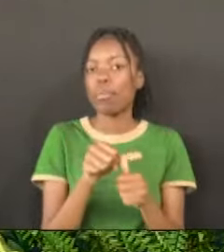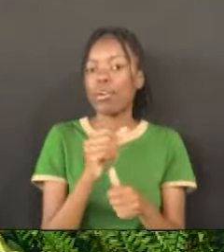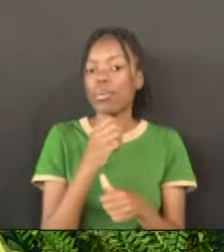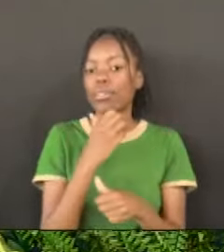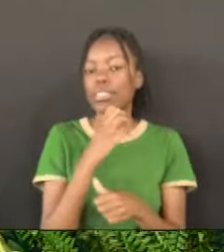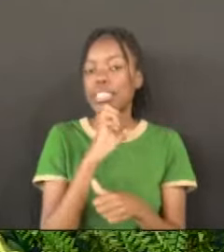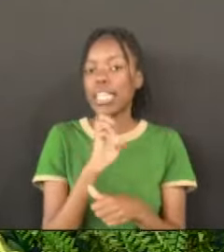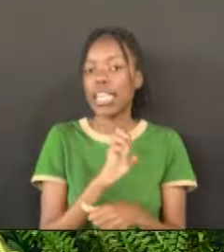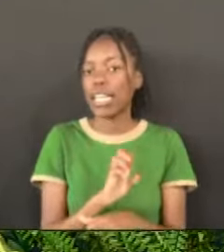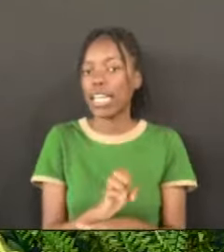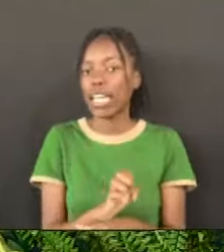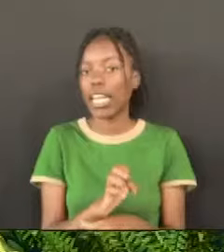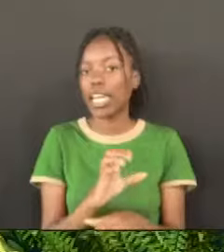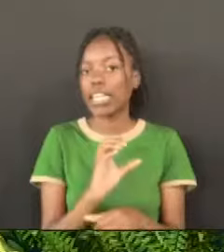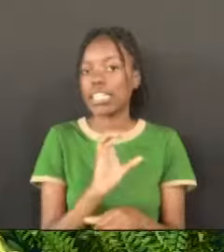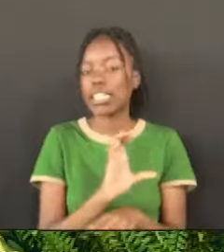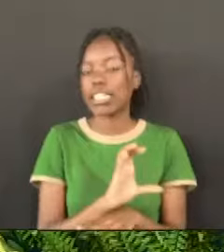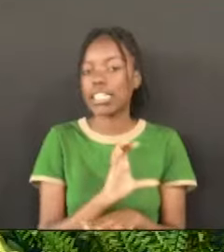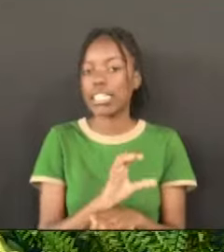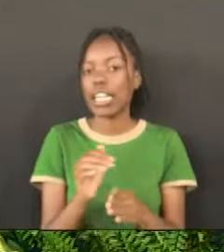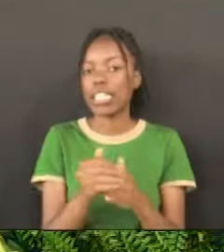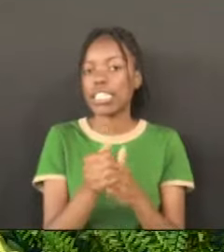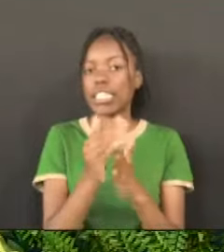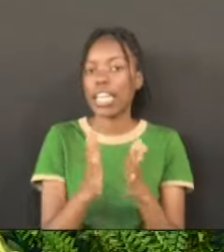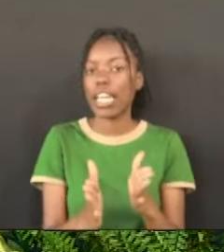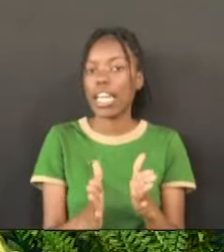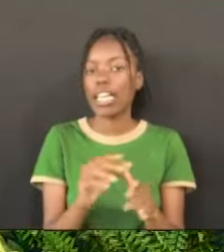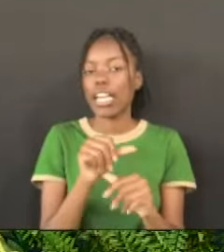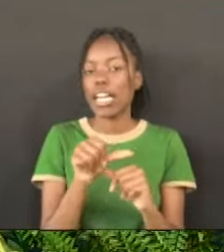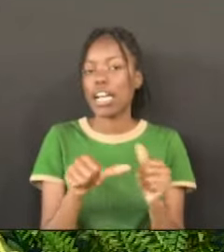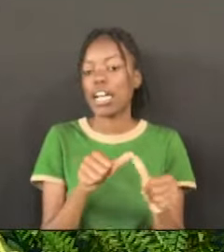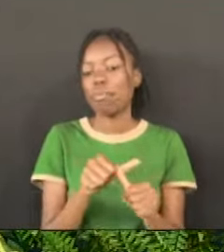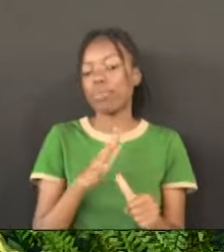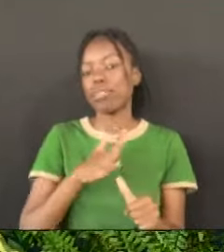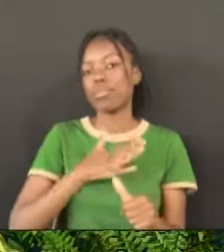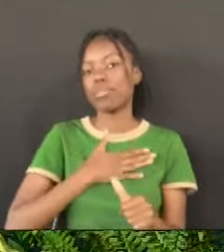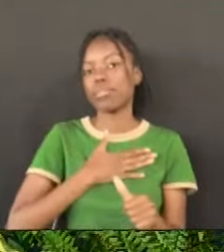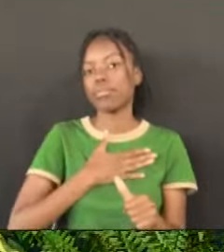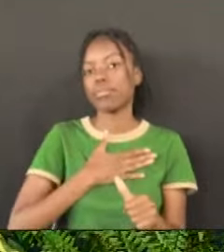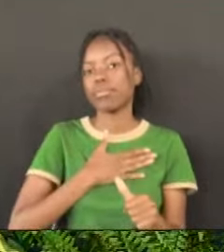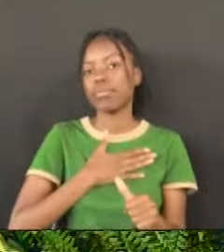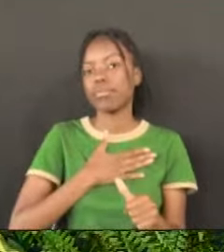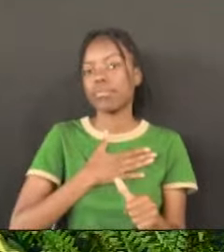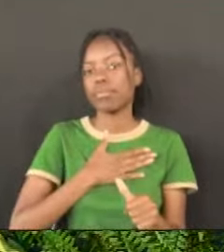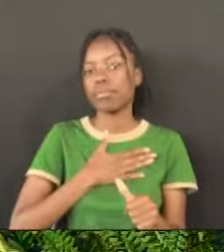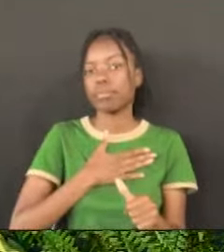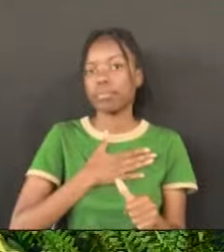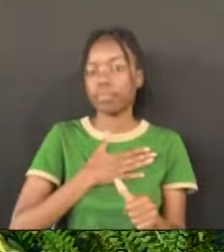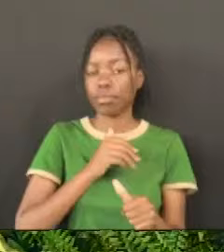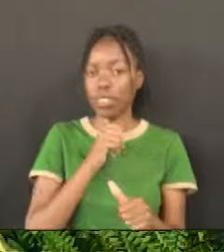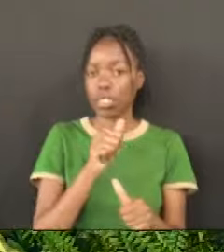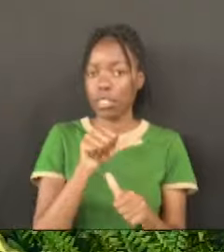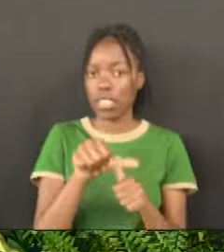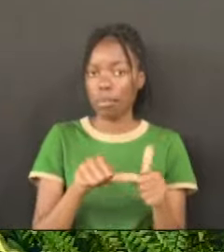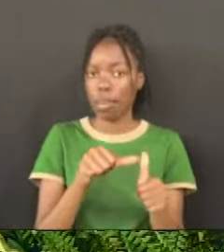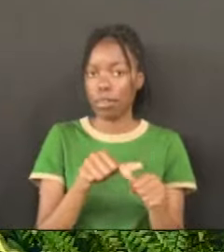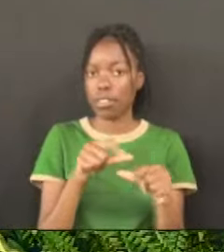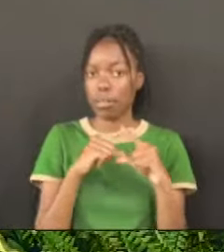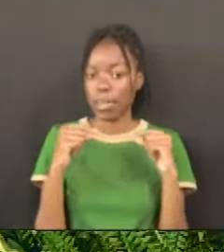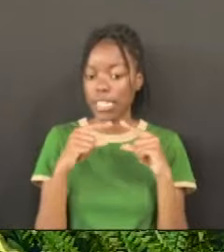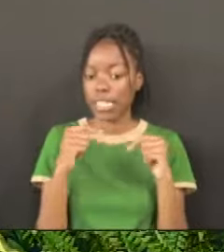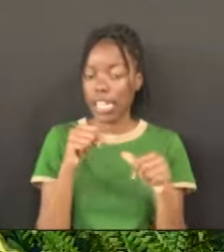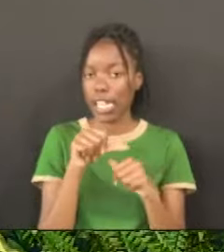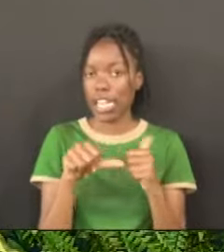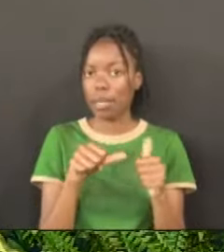leaders. It is about me. It is not about my pastor. It is about me. For it is